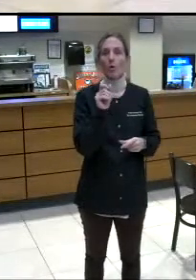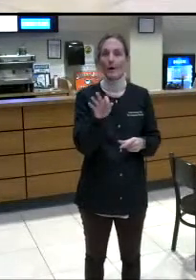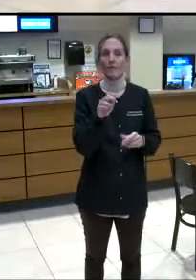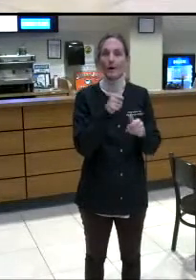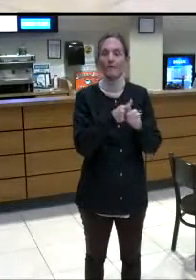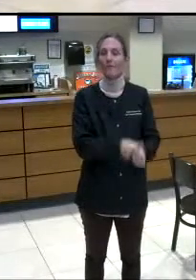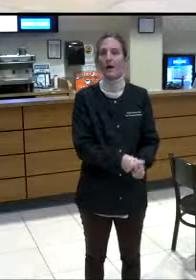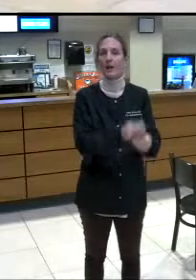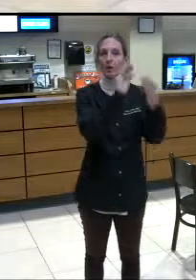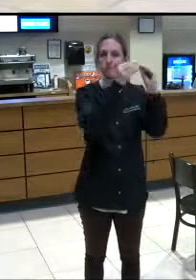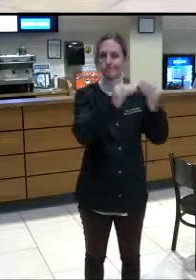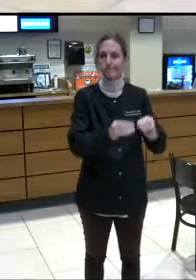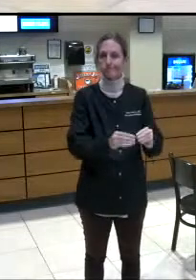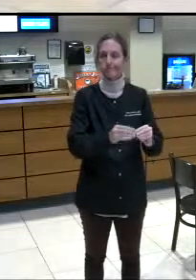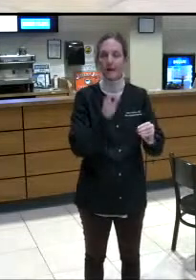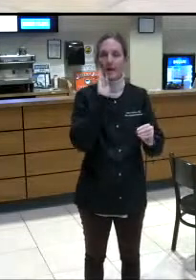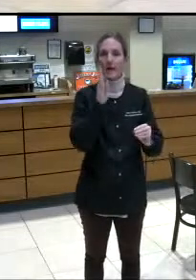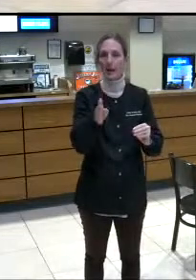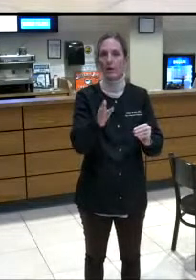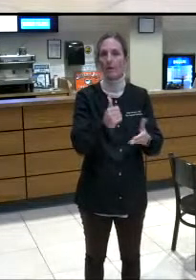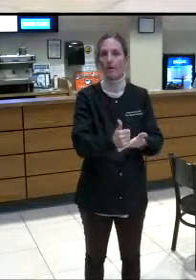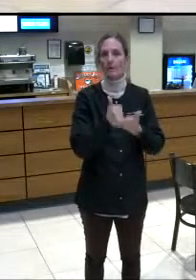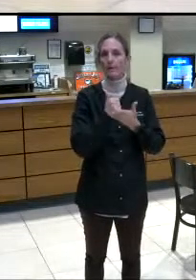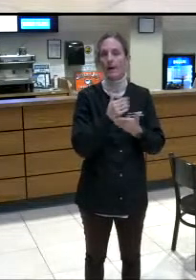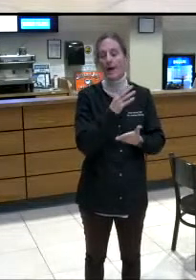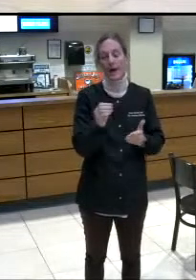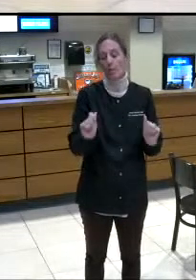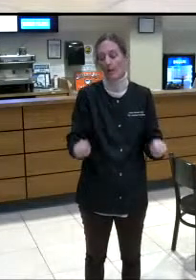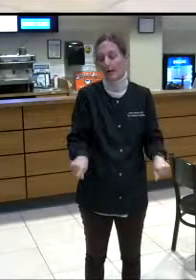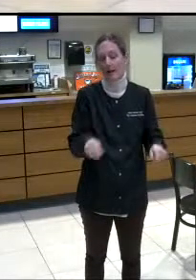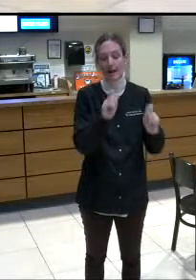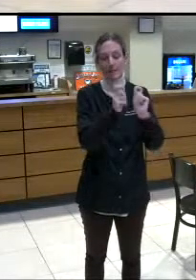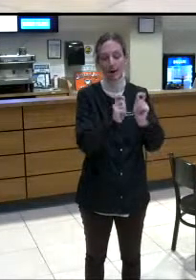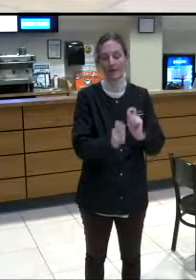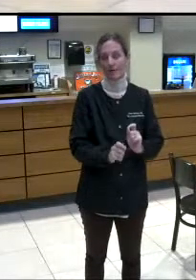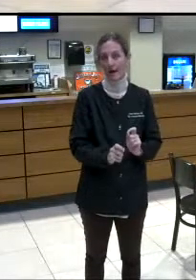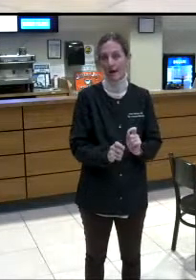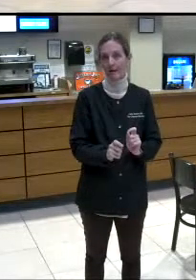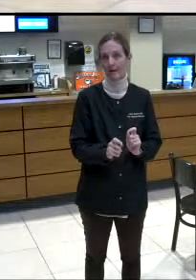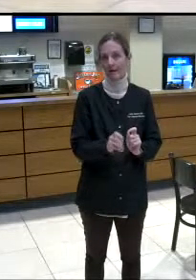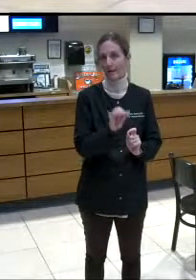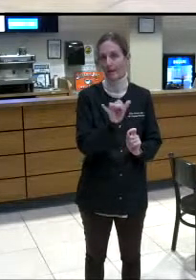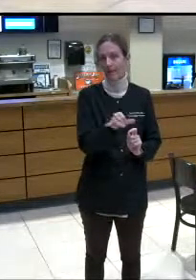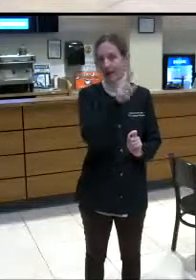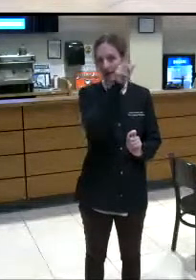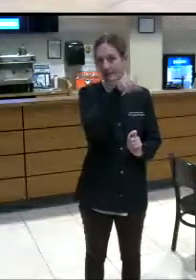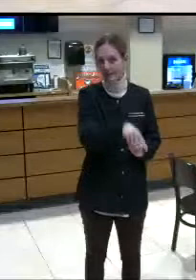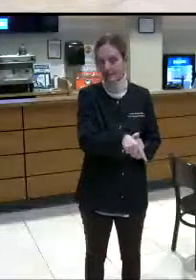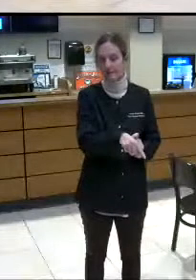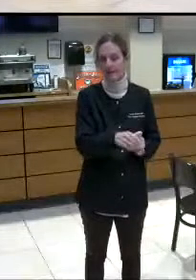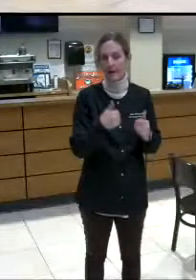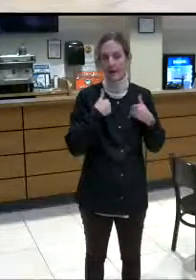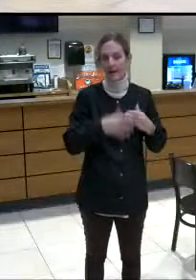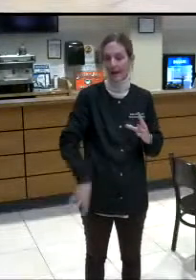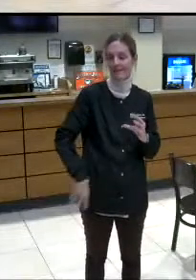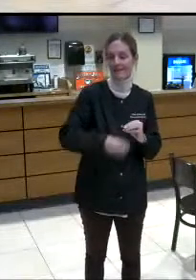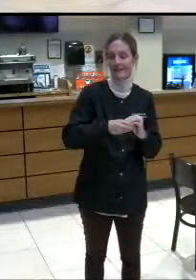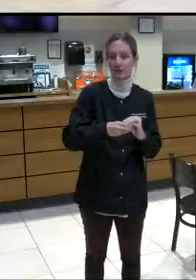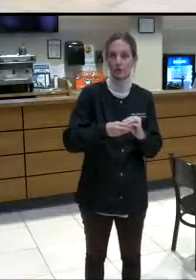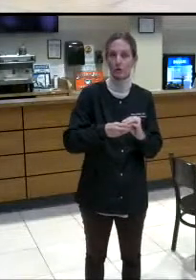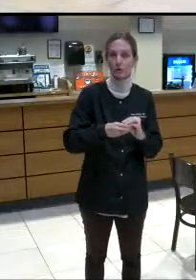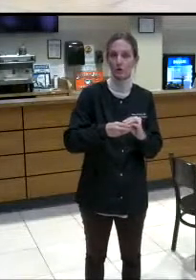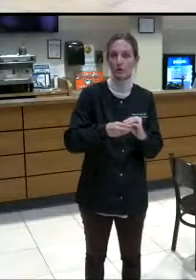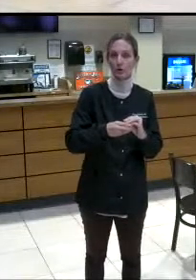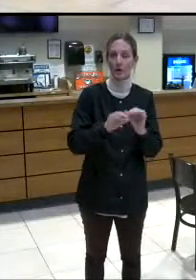think if there are opportunities to modify these to to have additional measures or